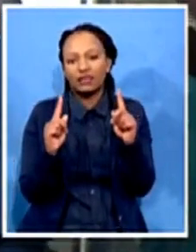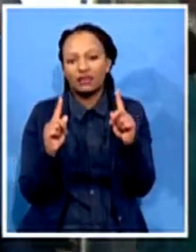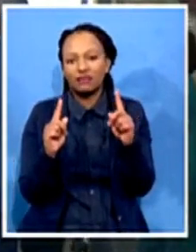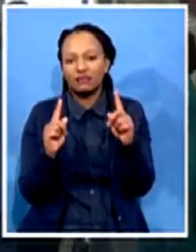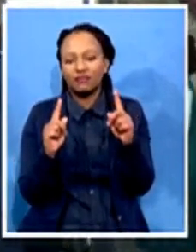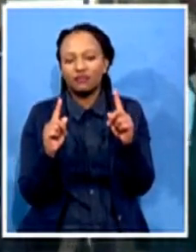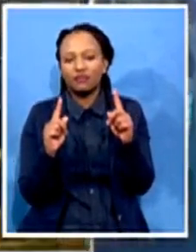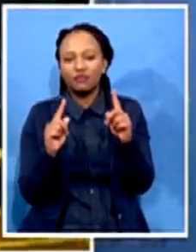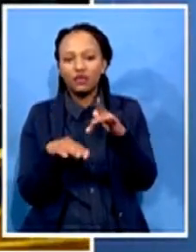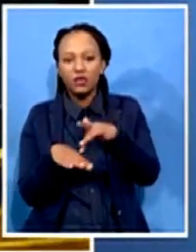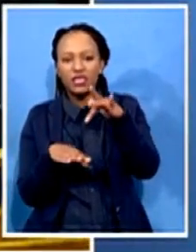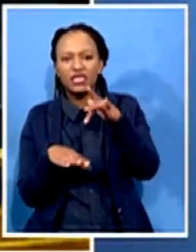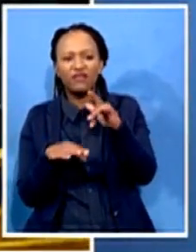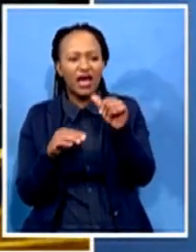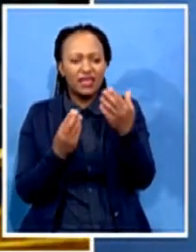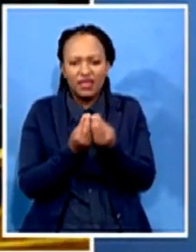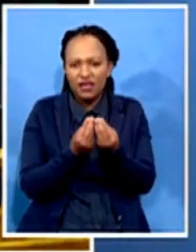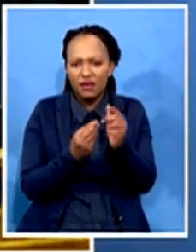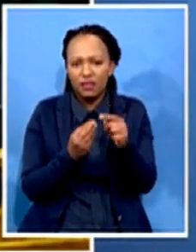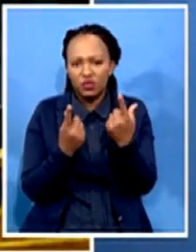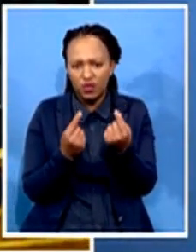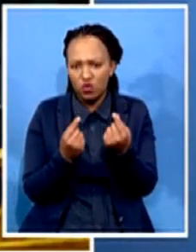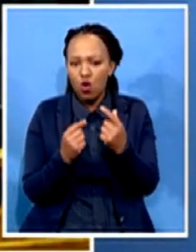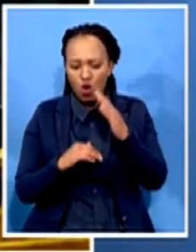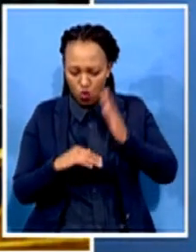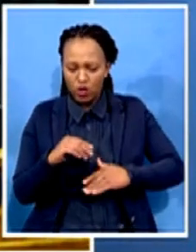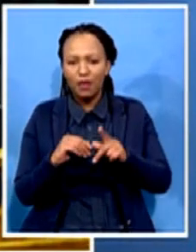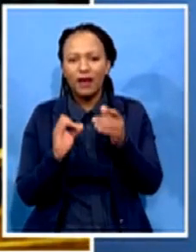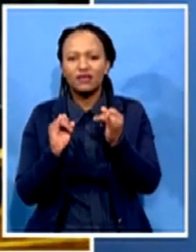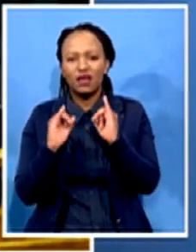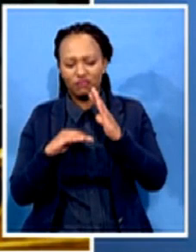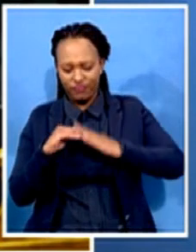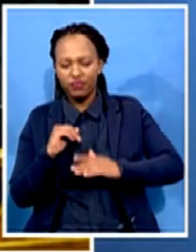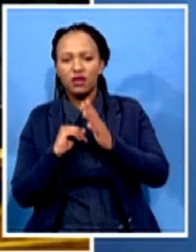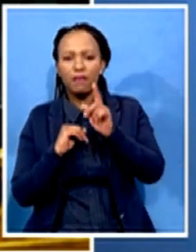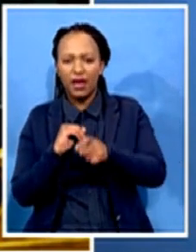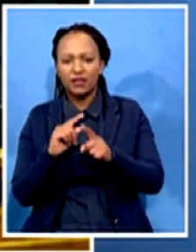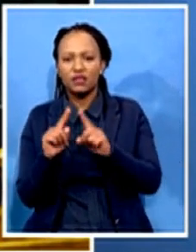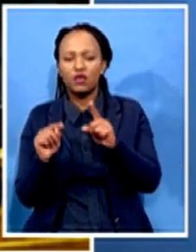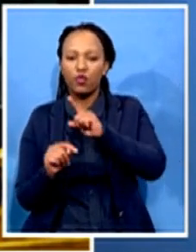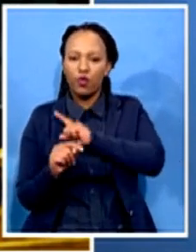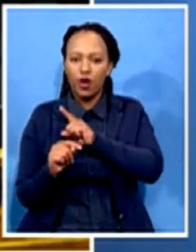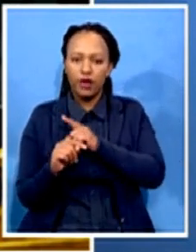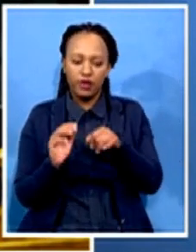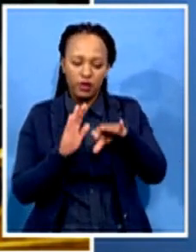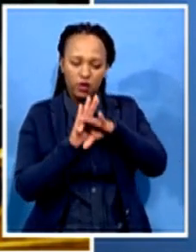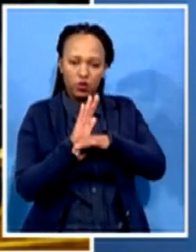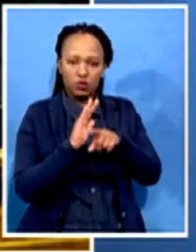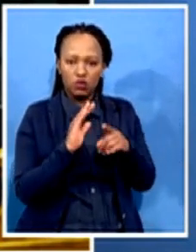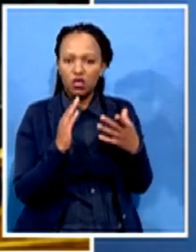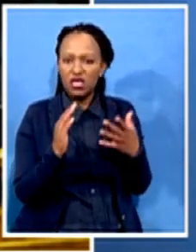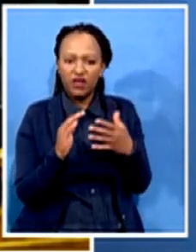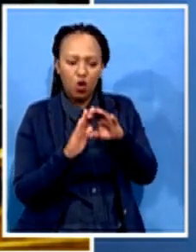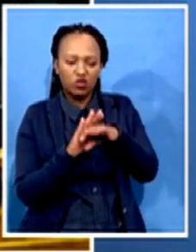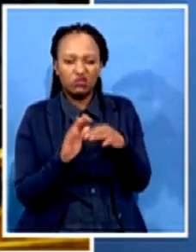be serious consequences that have to be meted out, because the Constitution has been flouted, and the president is lending